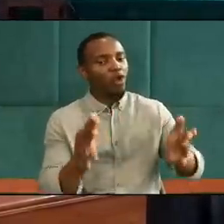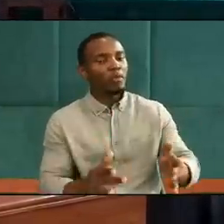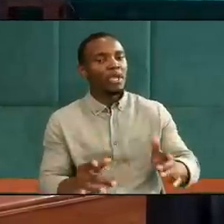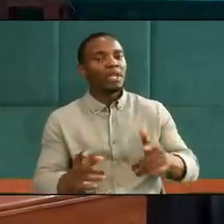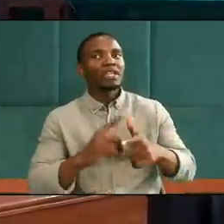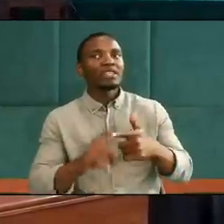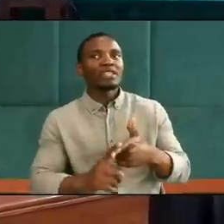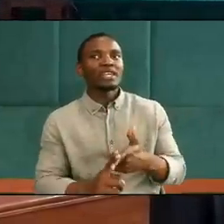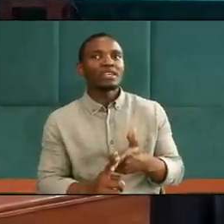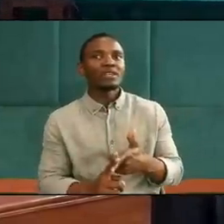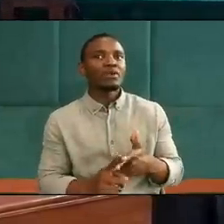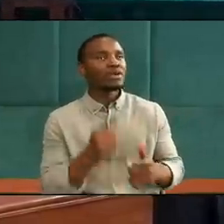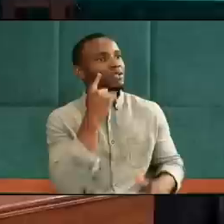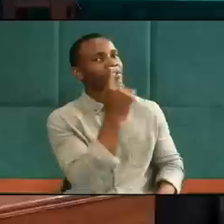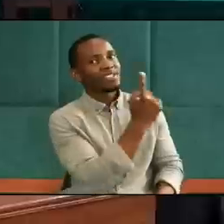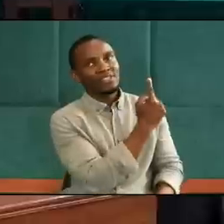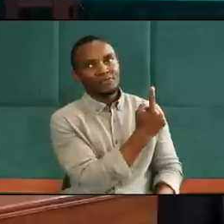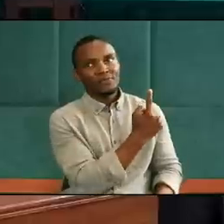at least, help me read,